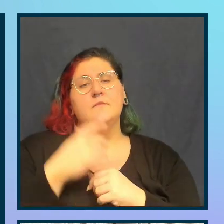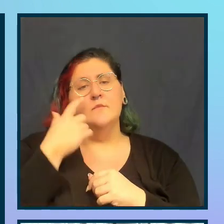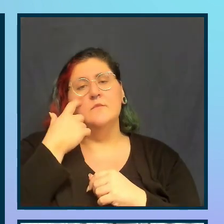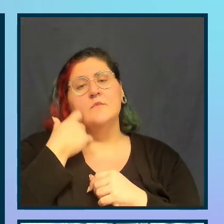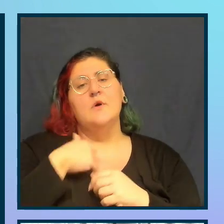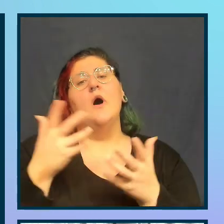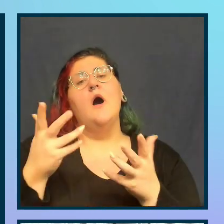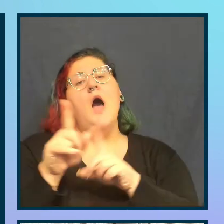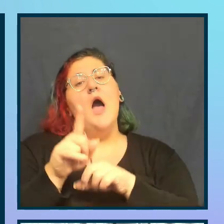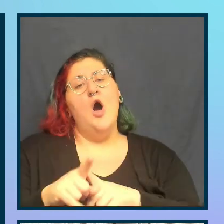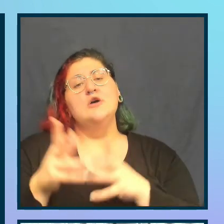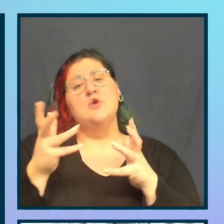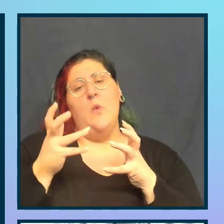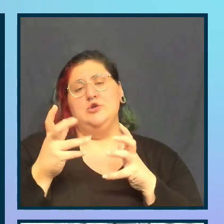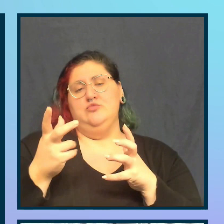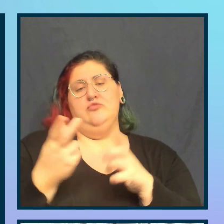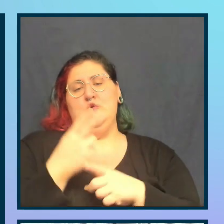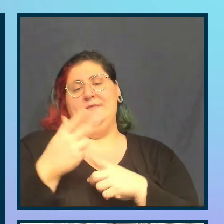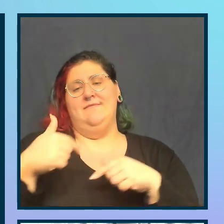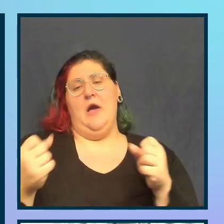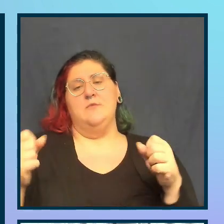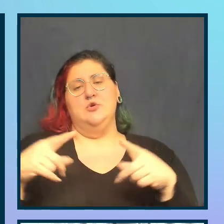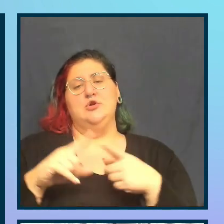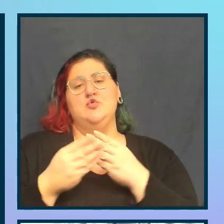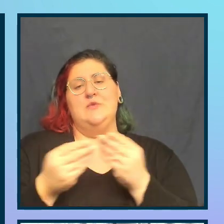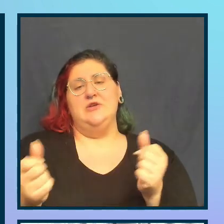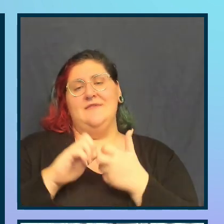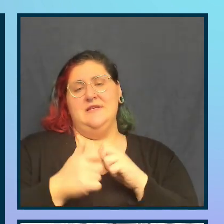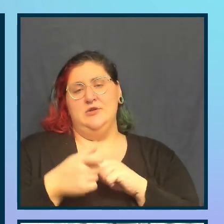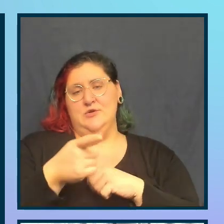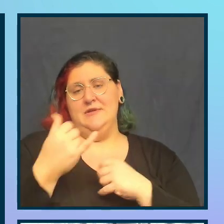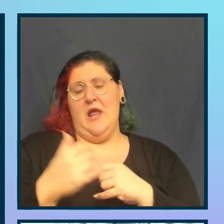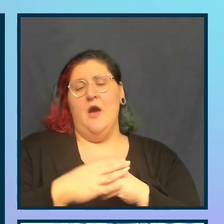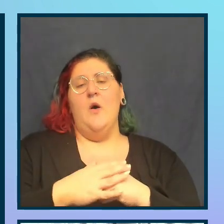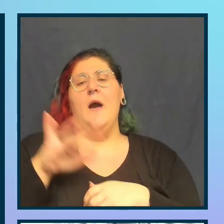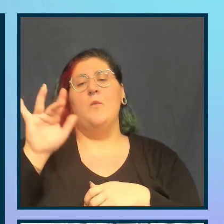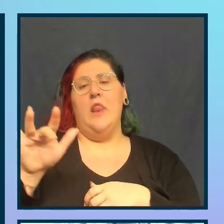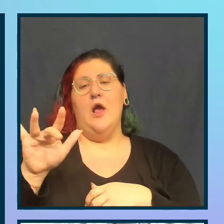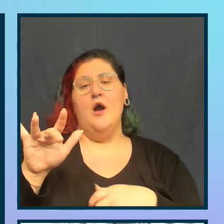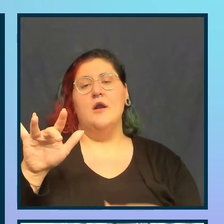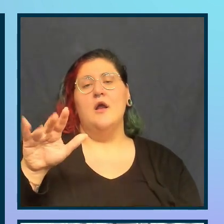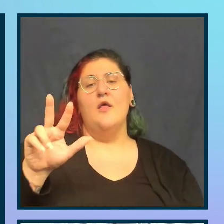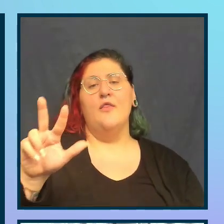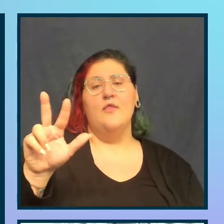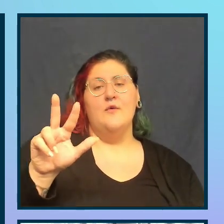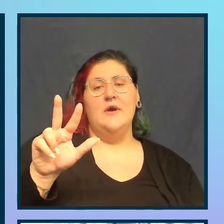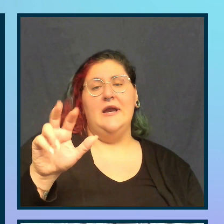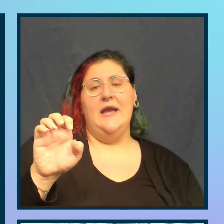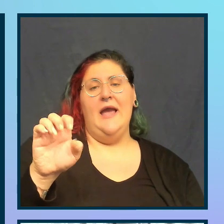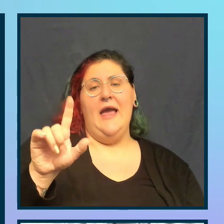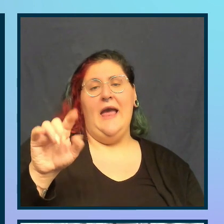So I'm going to click on three elements, the three issues that were found for interactive elements, and follow the steps there in order